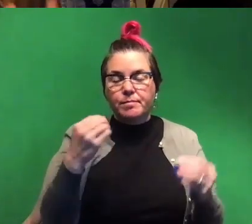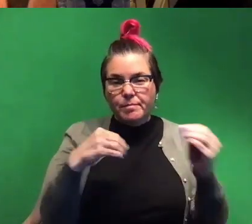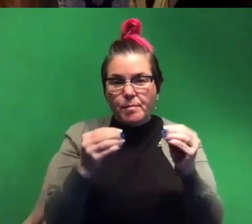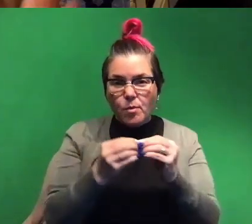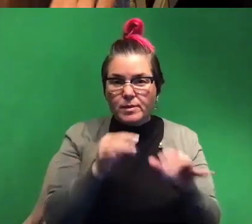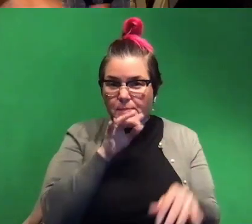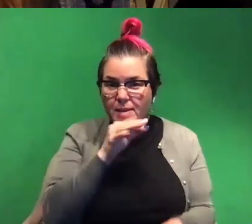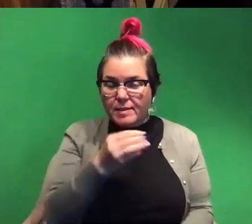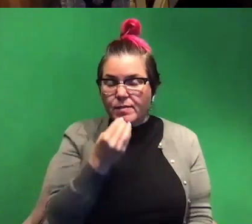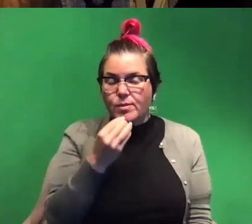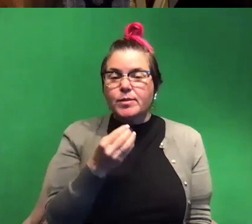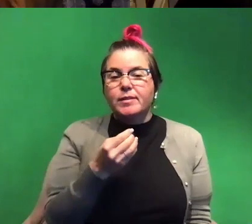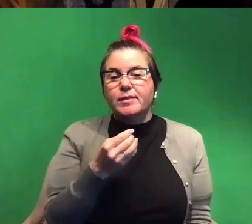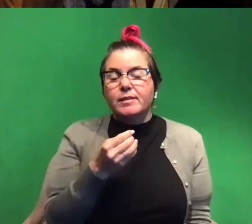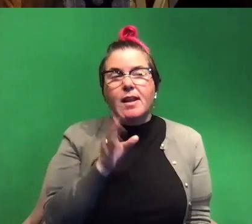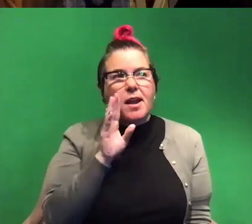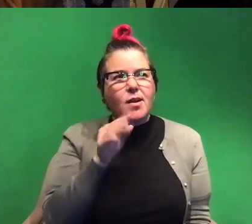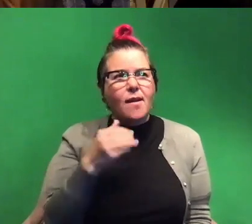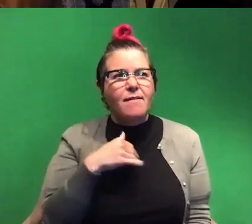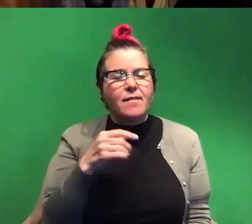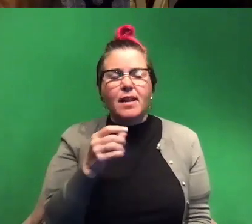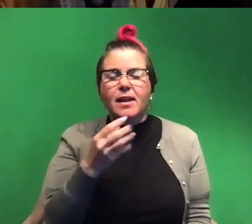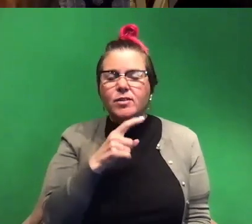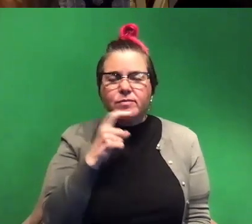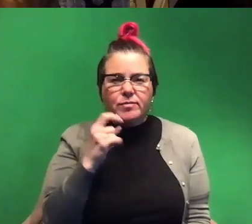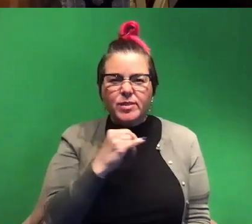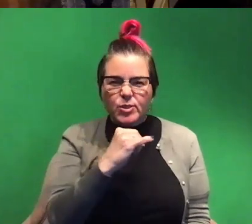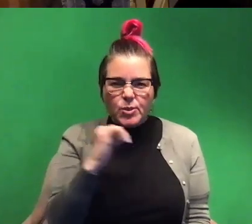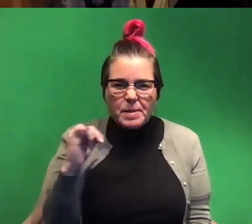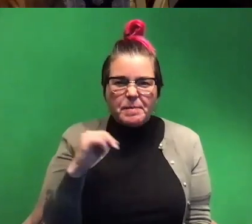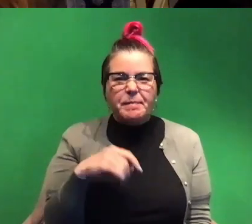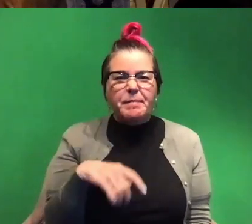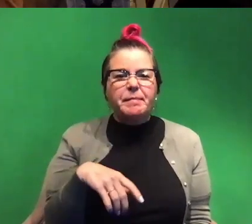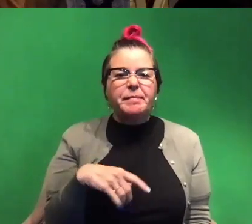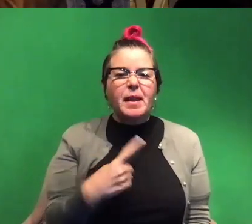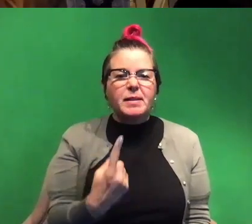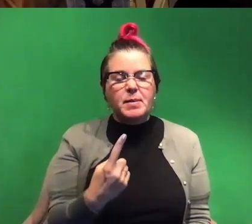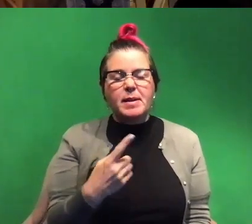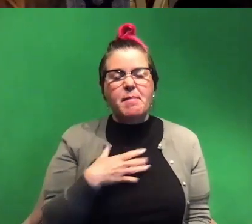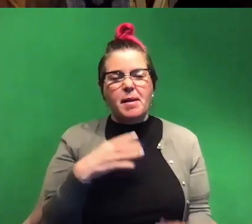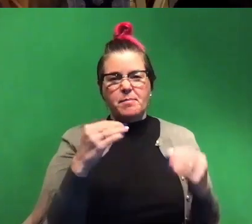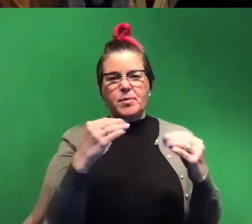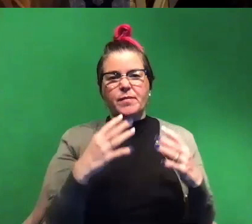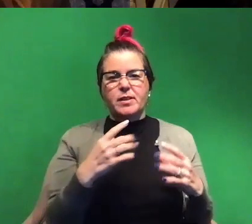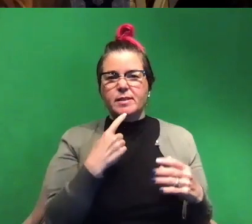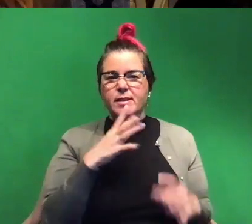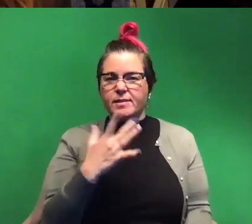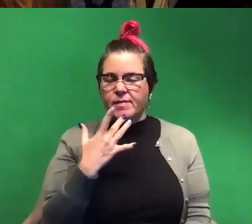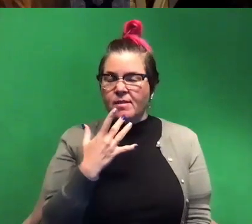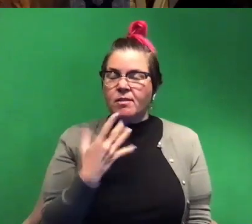And, you know, I know they have like dehydrated shrimp. That's one that one of my professors said it was his